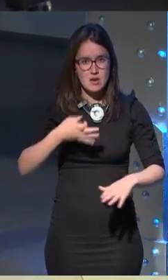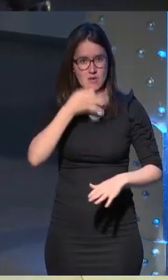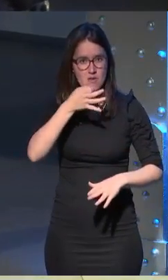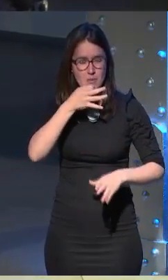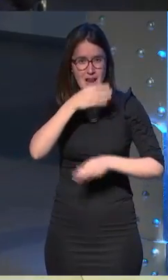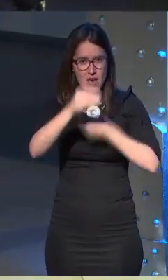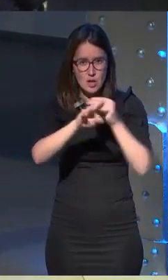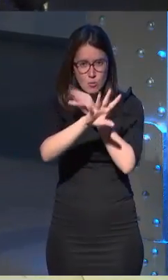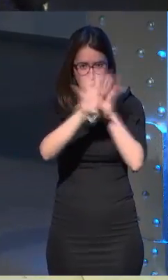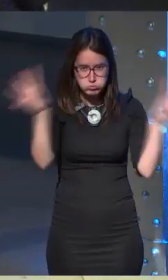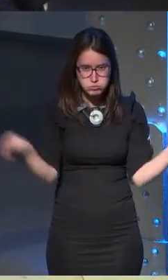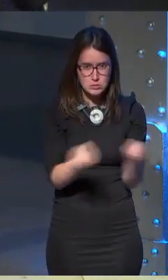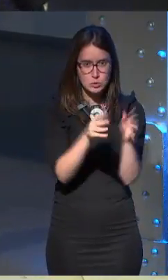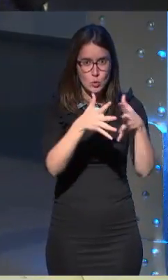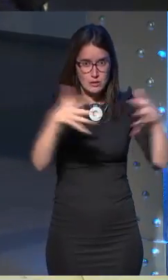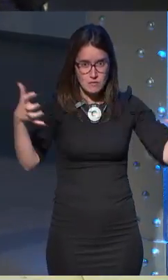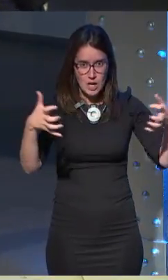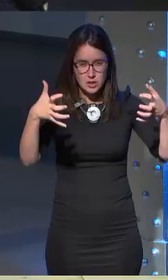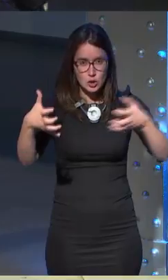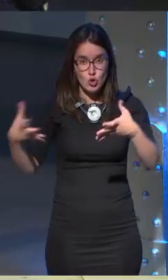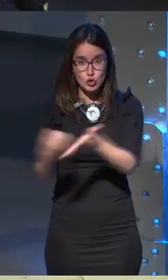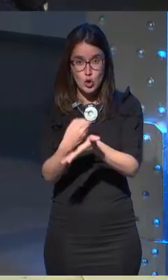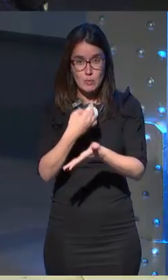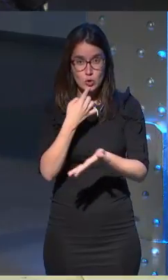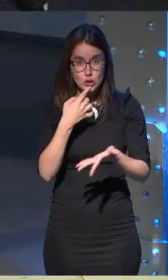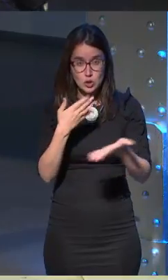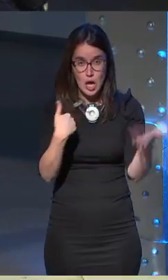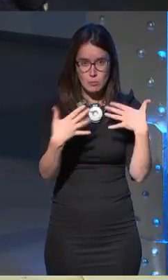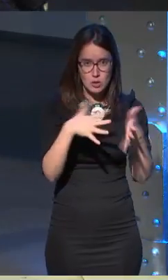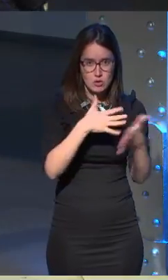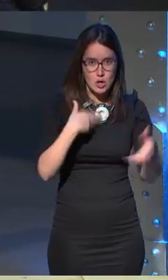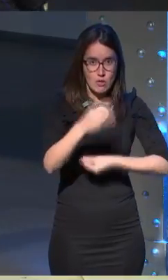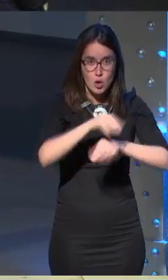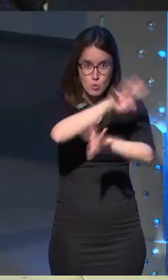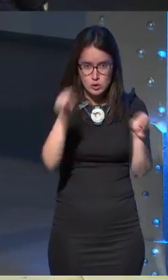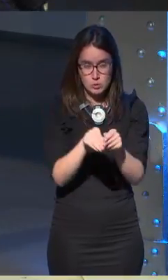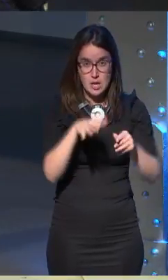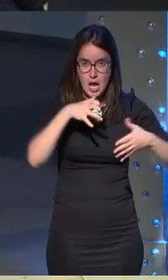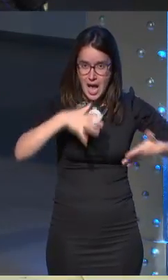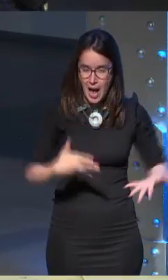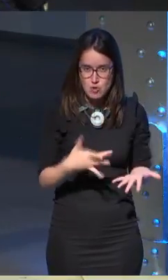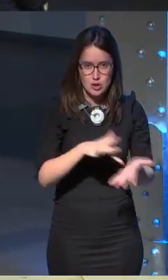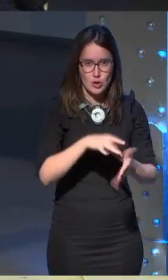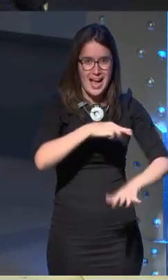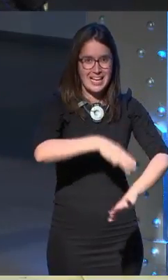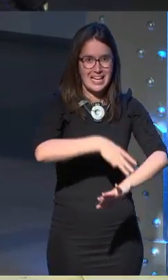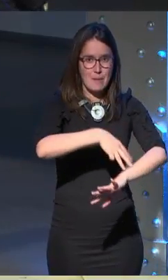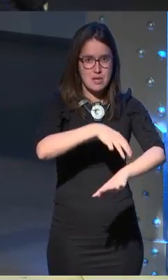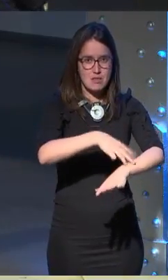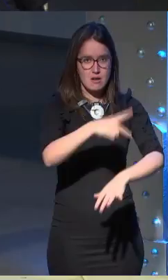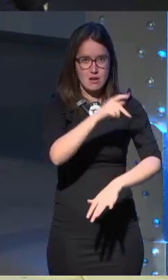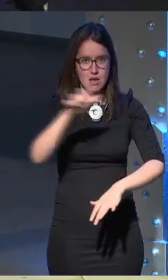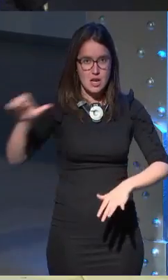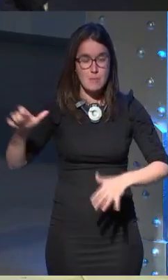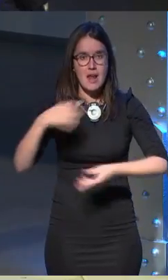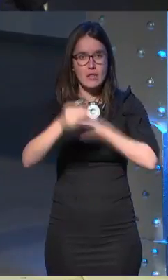close, let me speak again and summarize with a few sentences everything we've said with this conversation. So now it's the